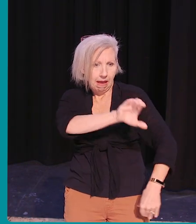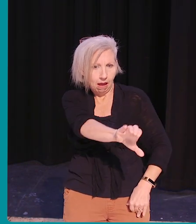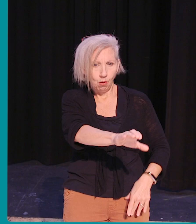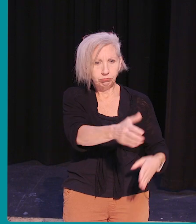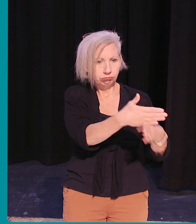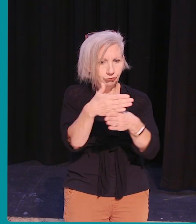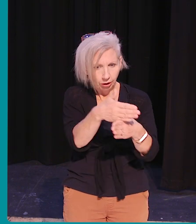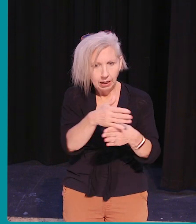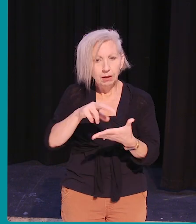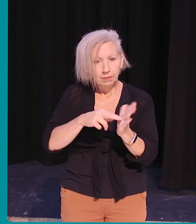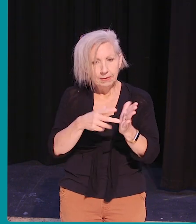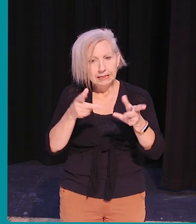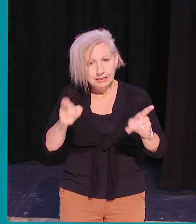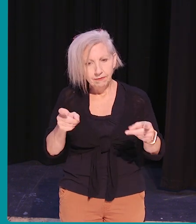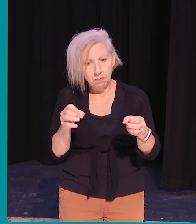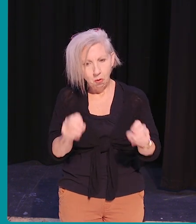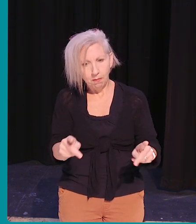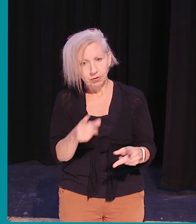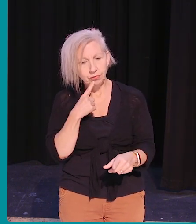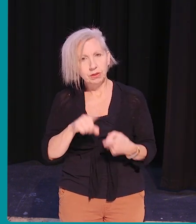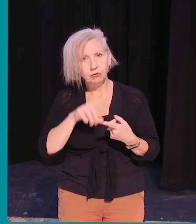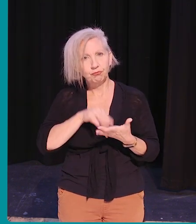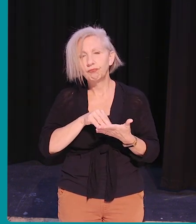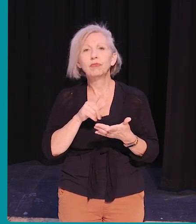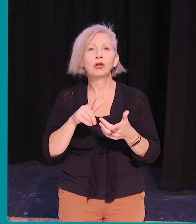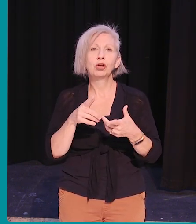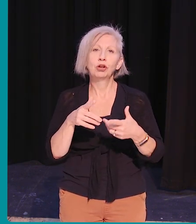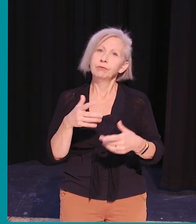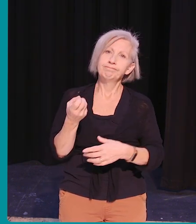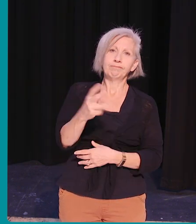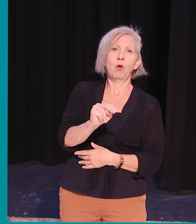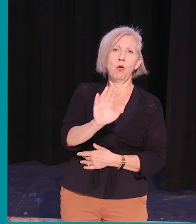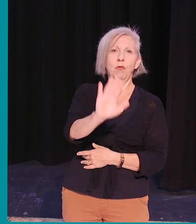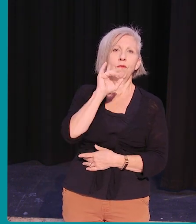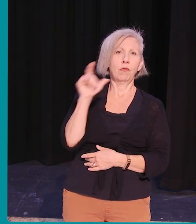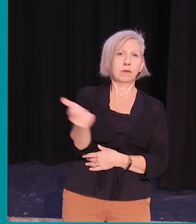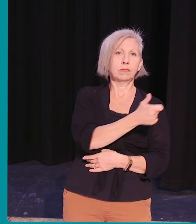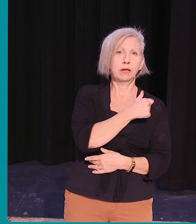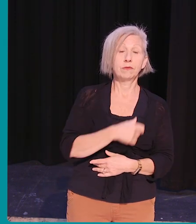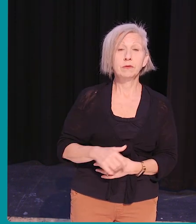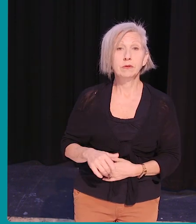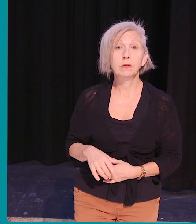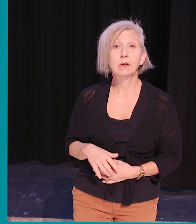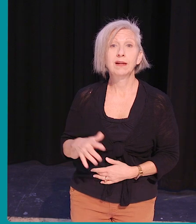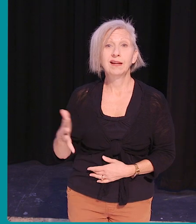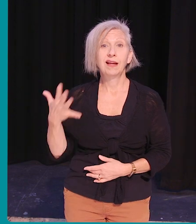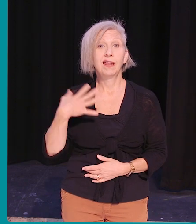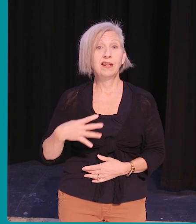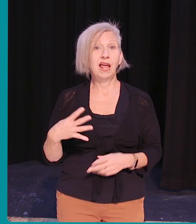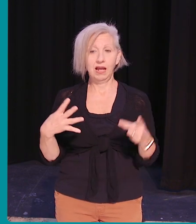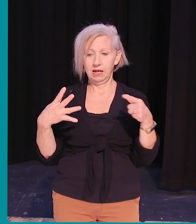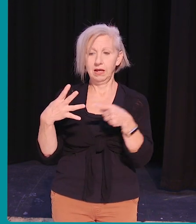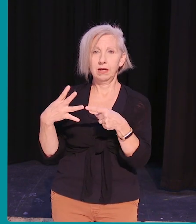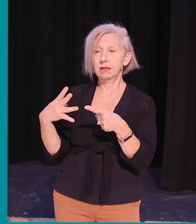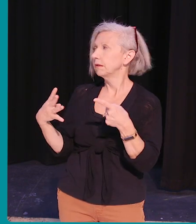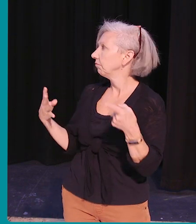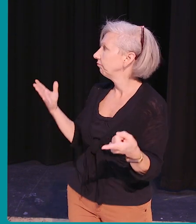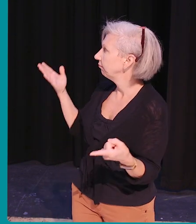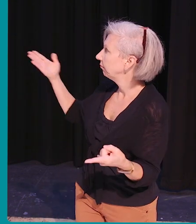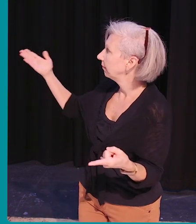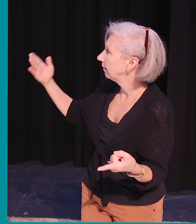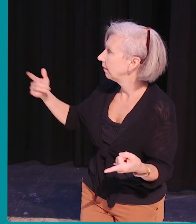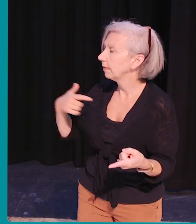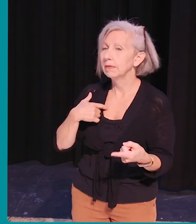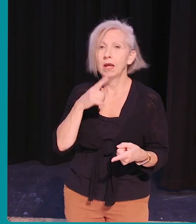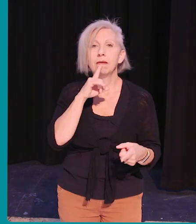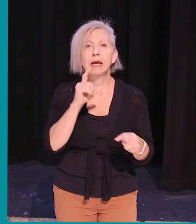doors every day. Third big shift is around authentic work, right? Kids walk in, they're like, why do I need to know this? Why do I care? What meaning and relevance does it have to